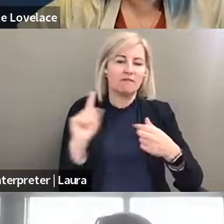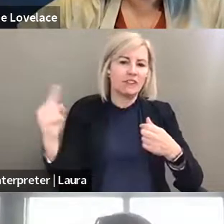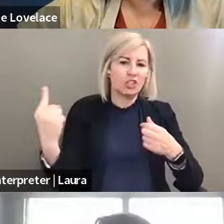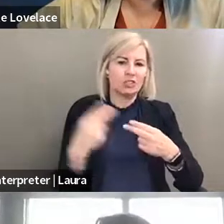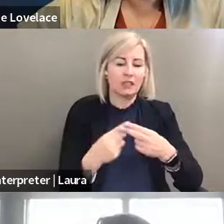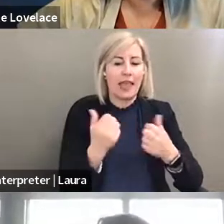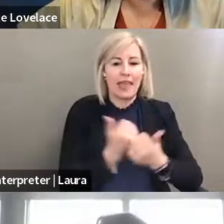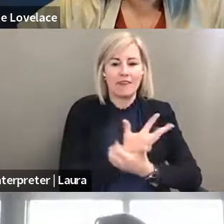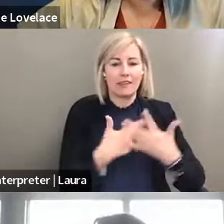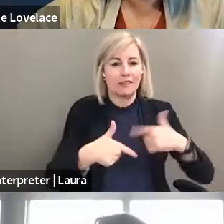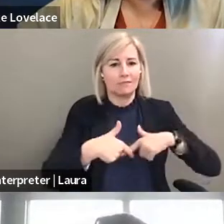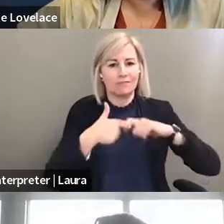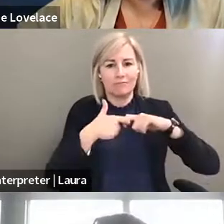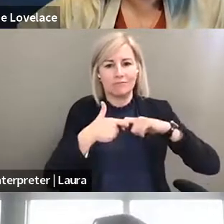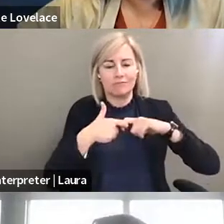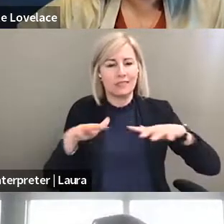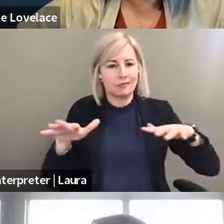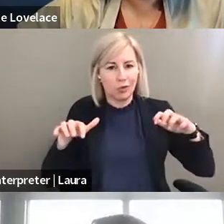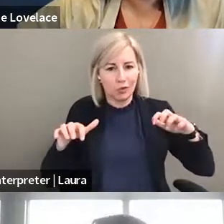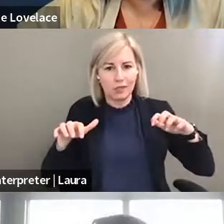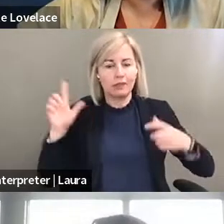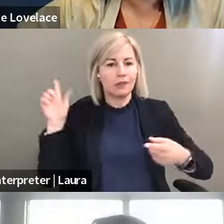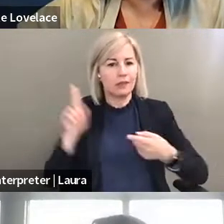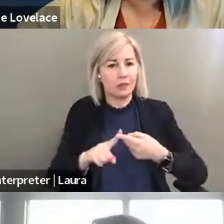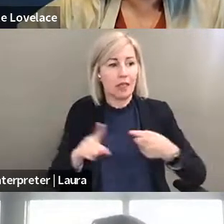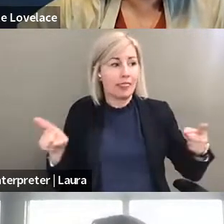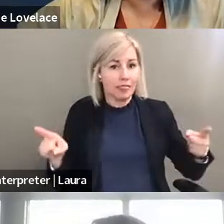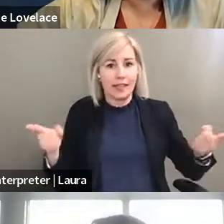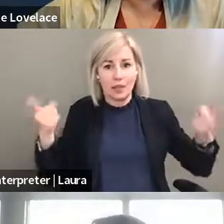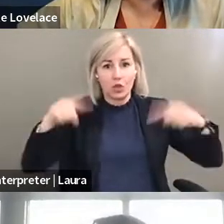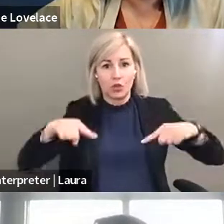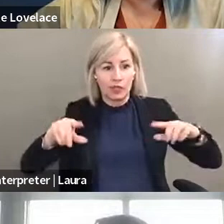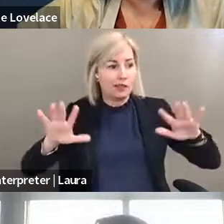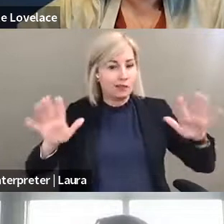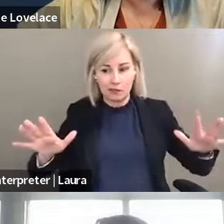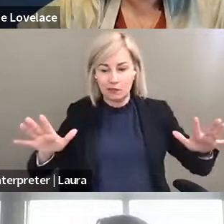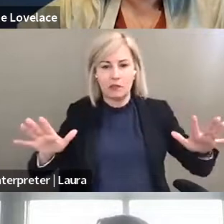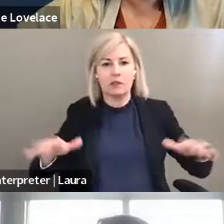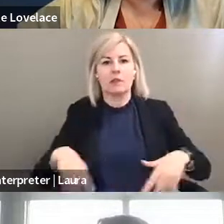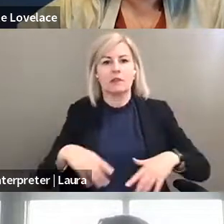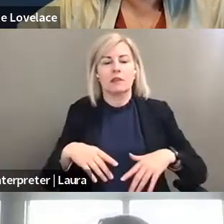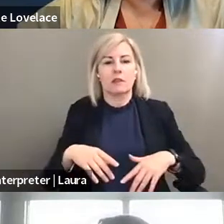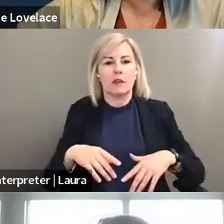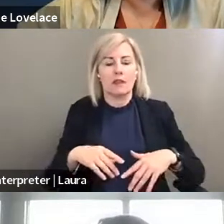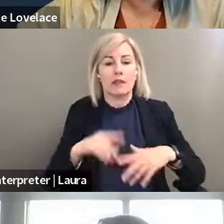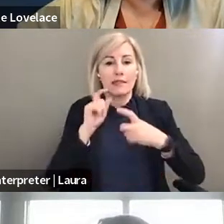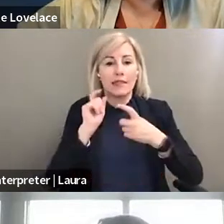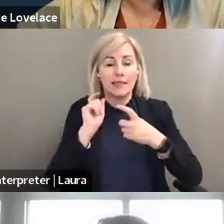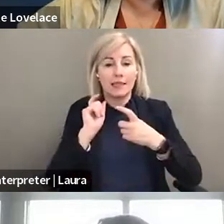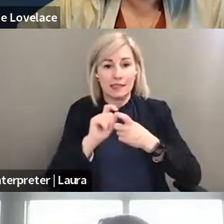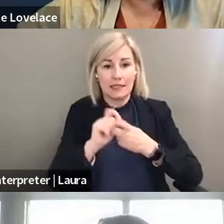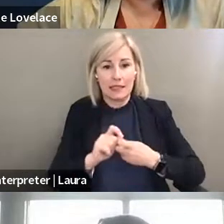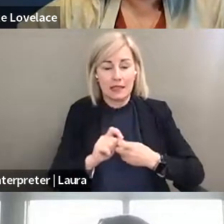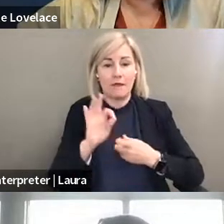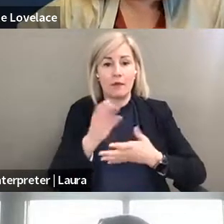at a standpoint. It's kind of frozen until they can agree upon this budget. And in the detail of the